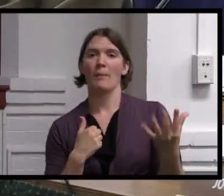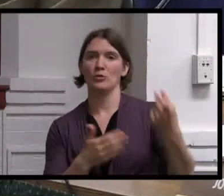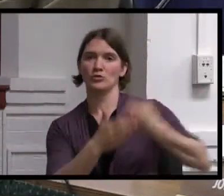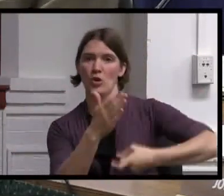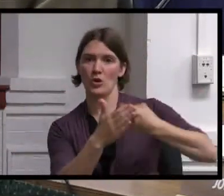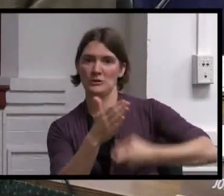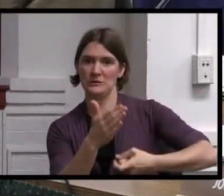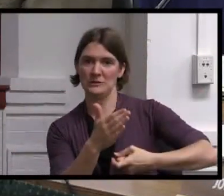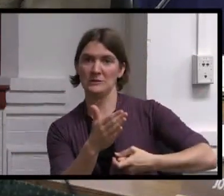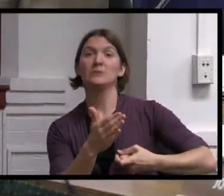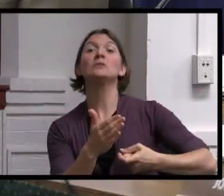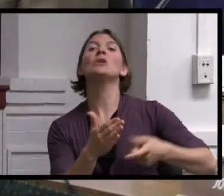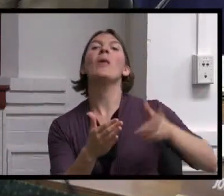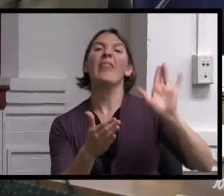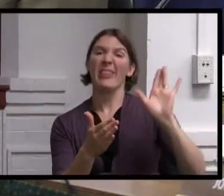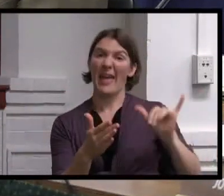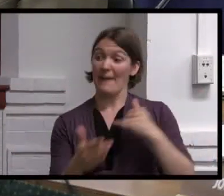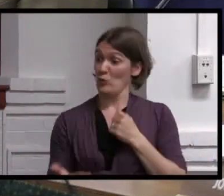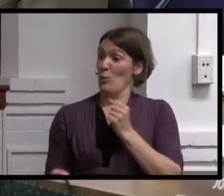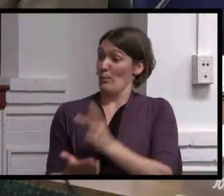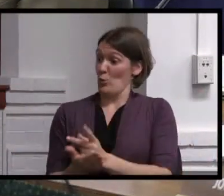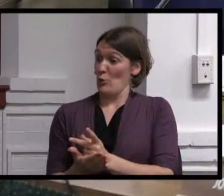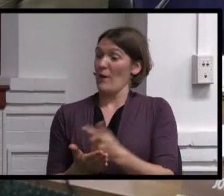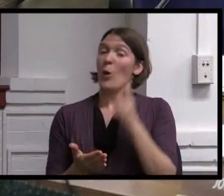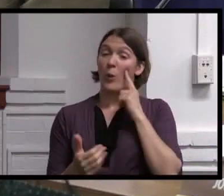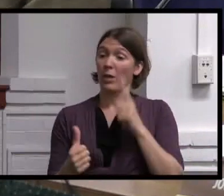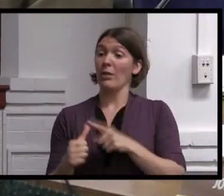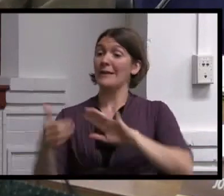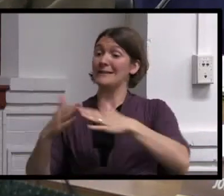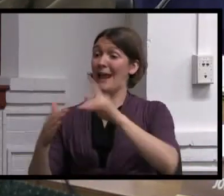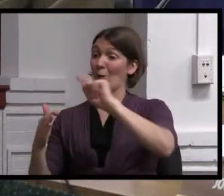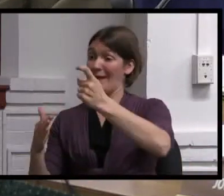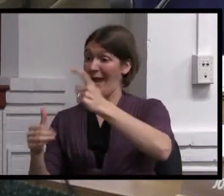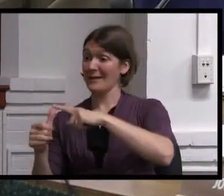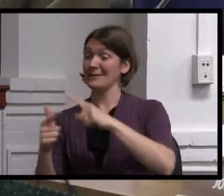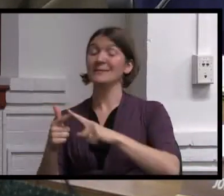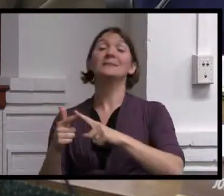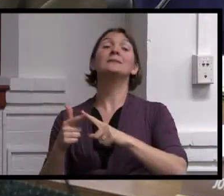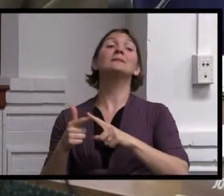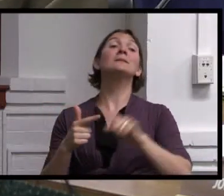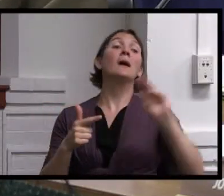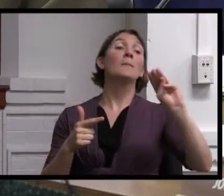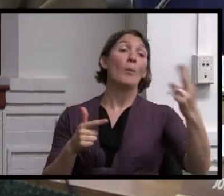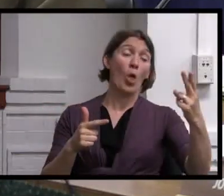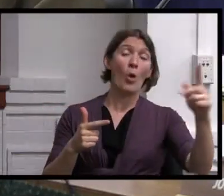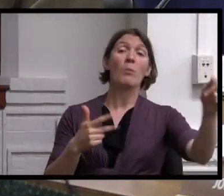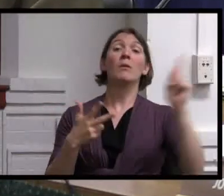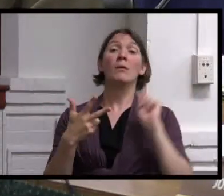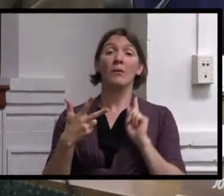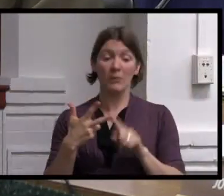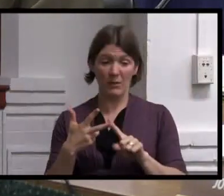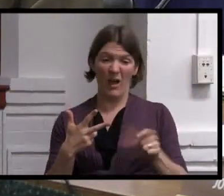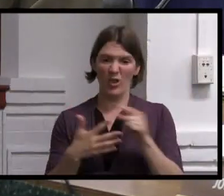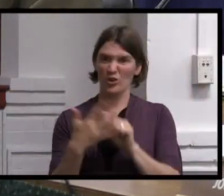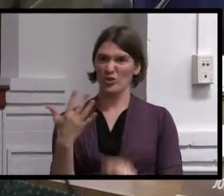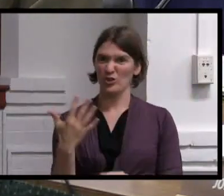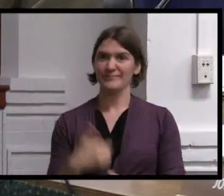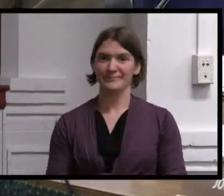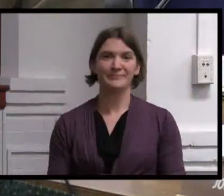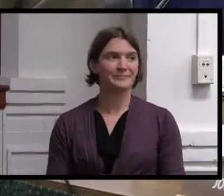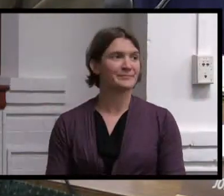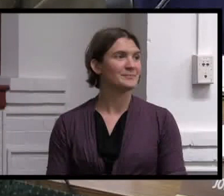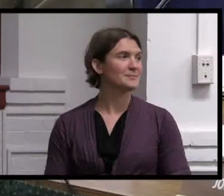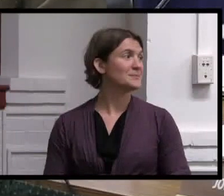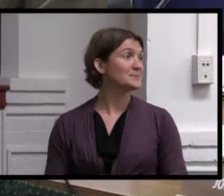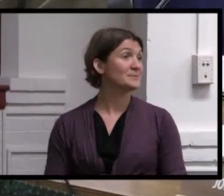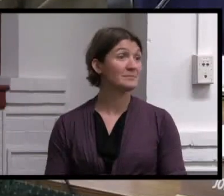moment, you will, you know, a part of what you'll read there and a part of what you'll adopt will relate to that assessment as well. Does